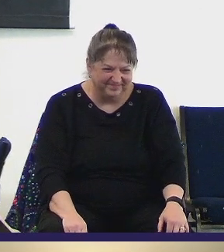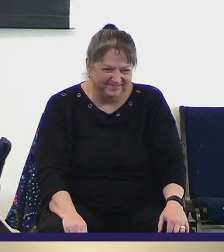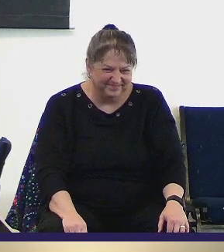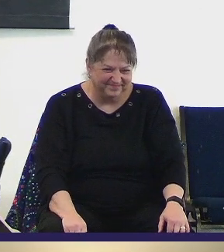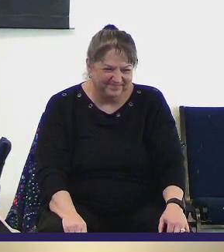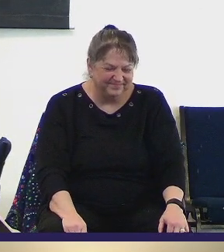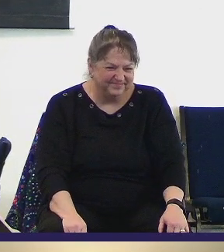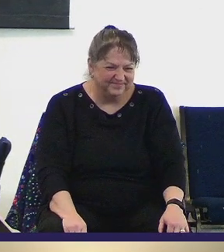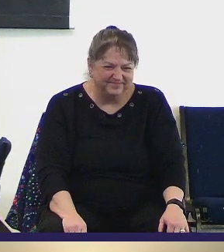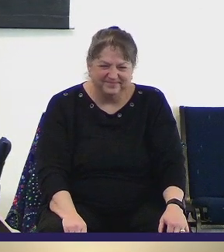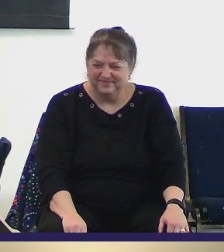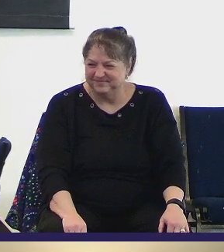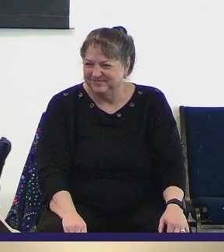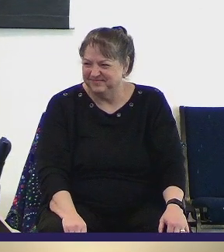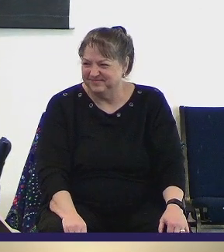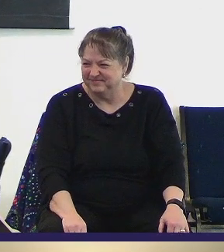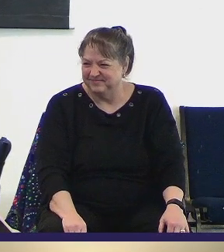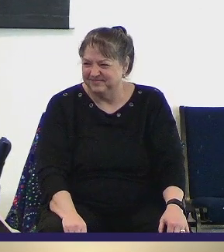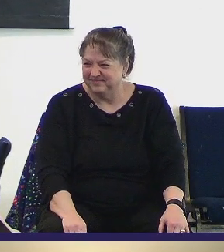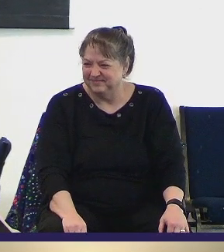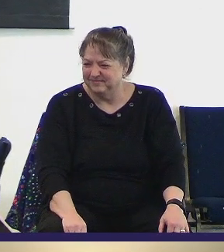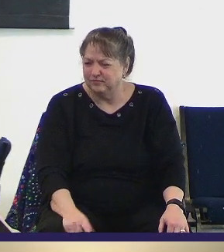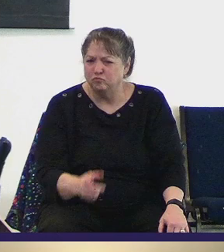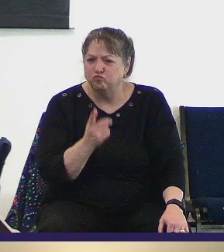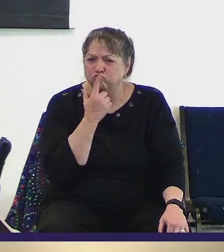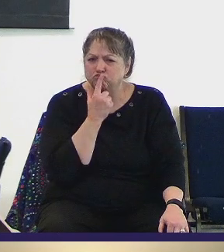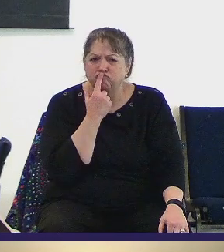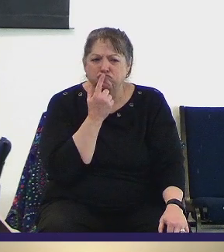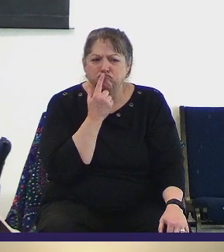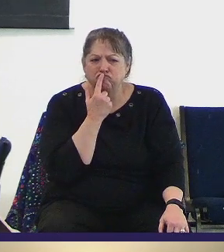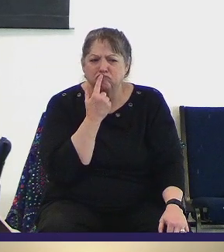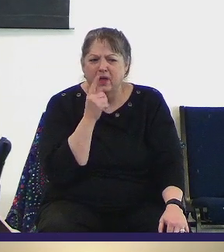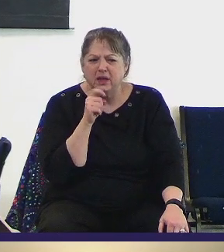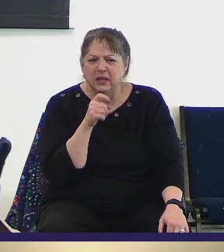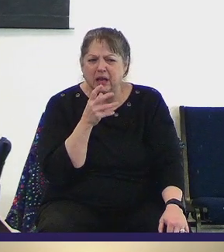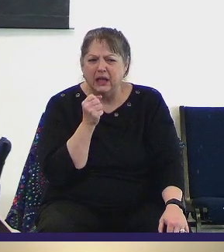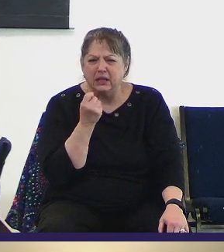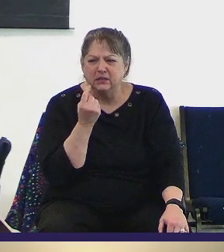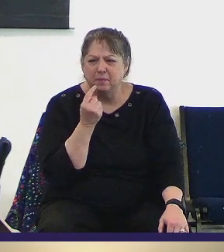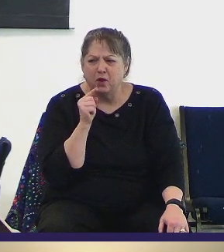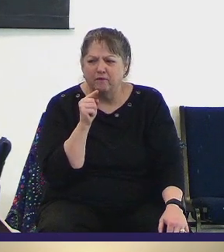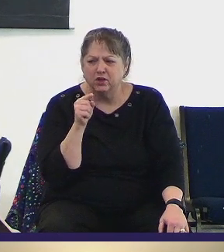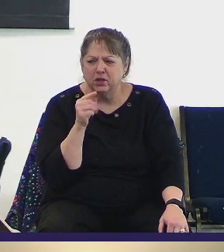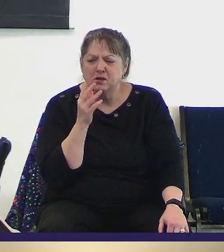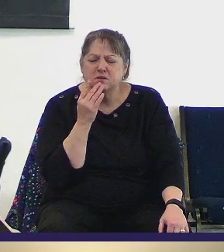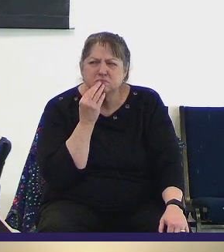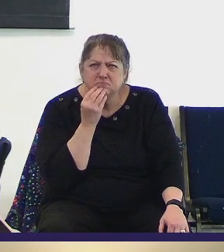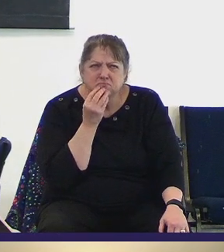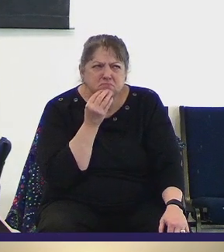Amen. Let me just get something over here.